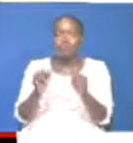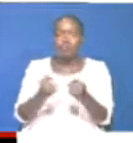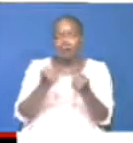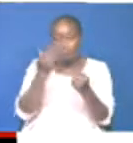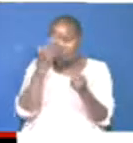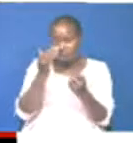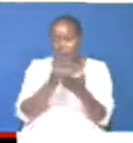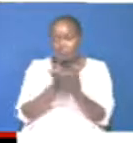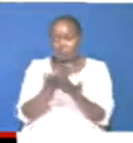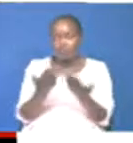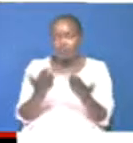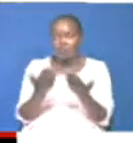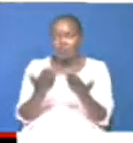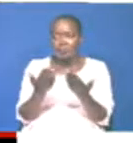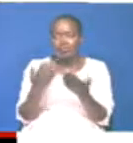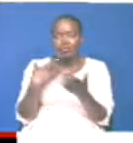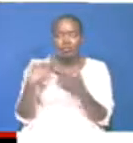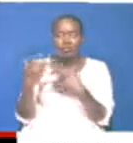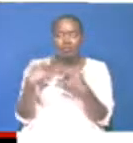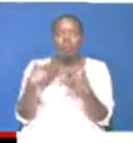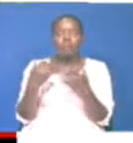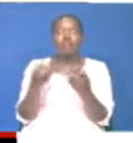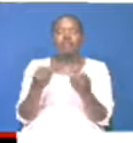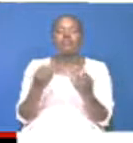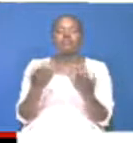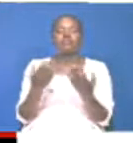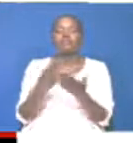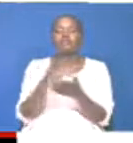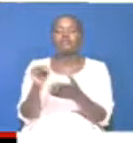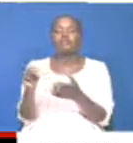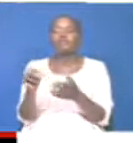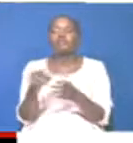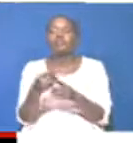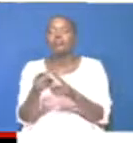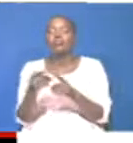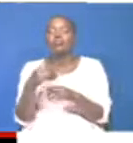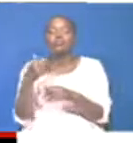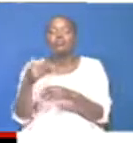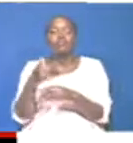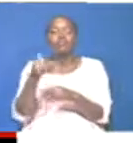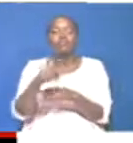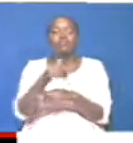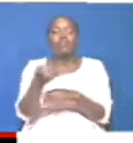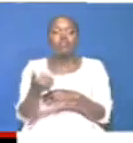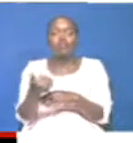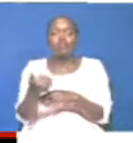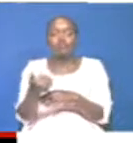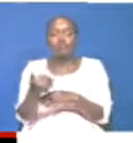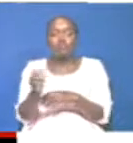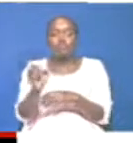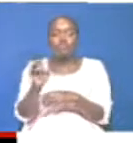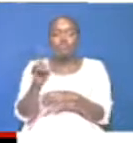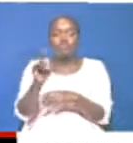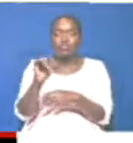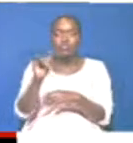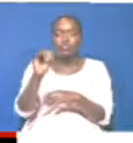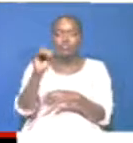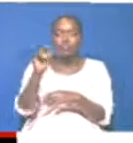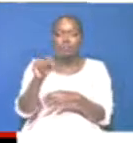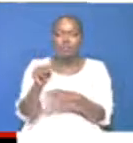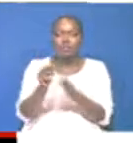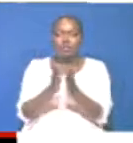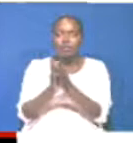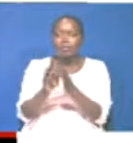something that's a concern for so many of the bikers. But like with every other edition of The Living Legends, the story starts